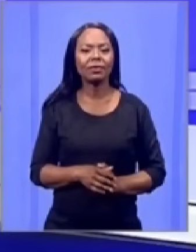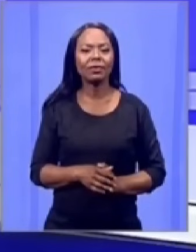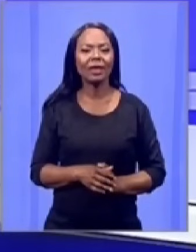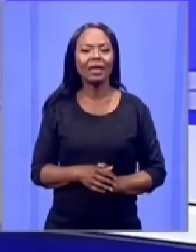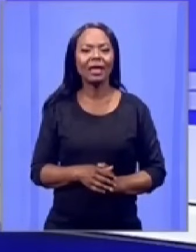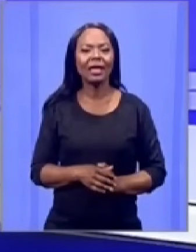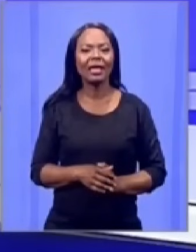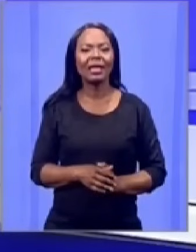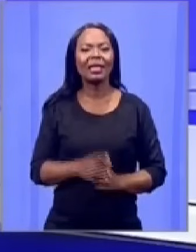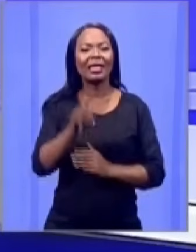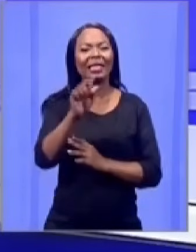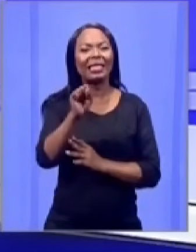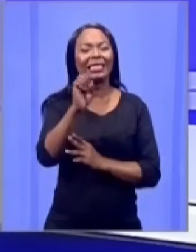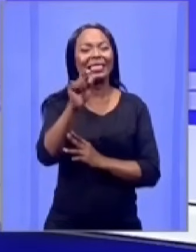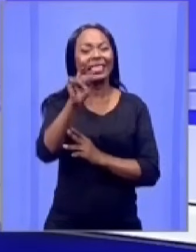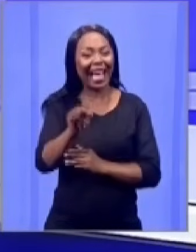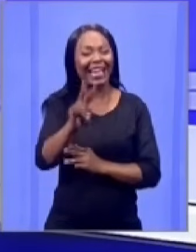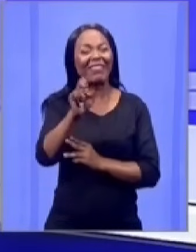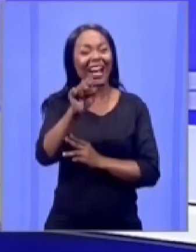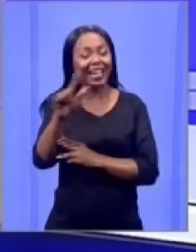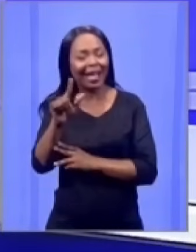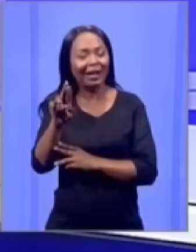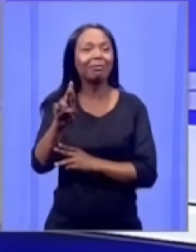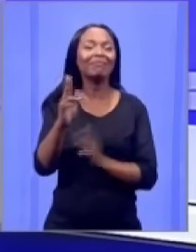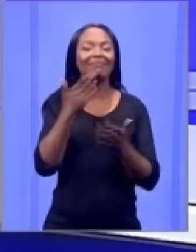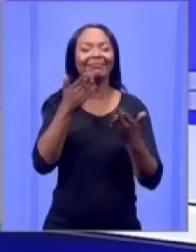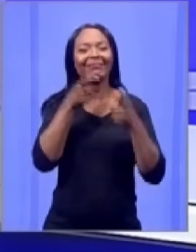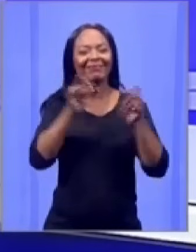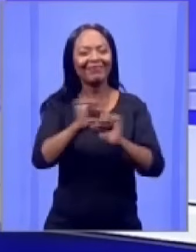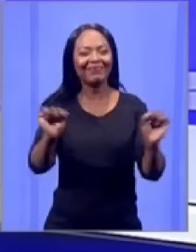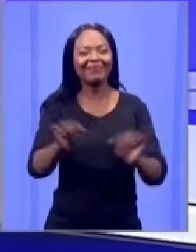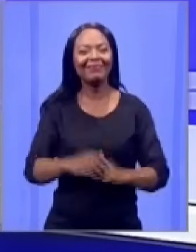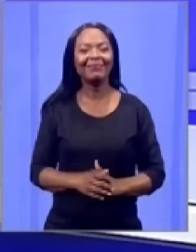Stankwater moi re wa tshelo tsa ka mehlahle.